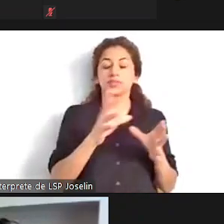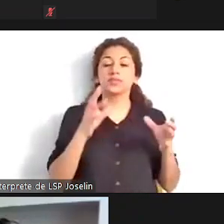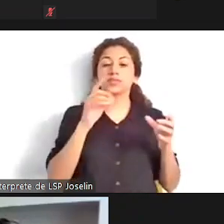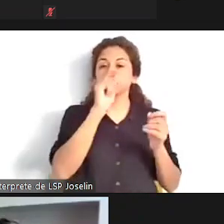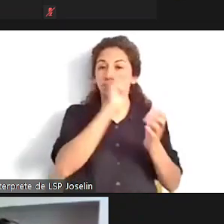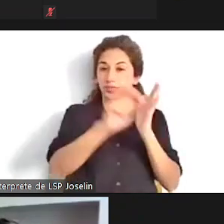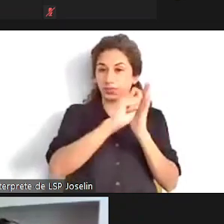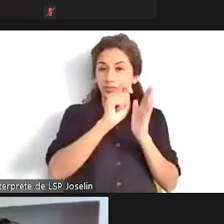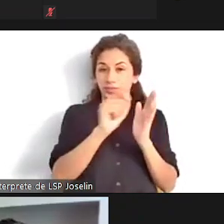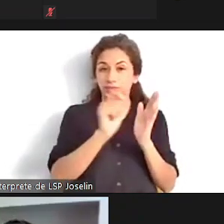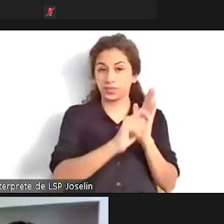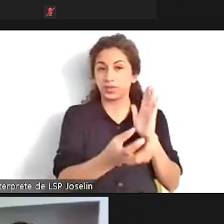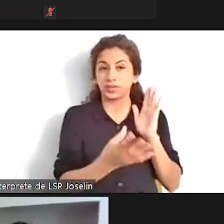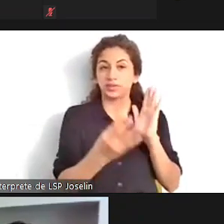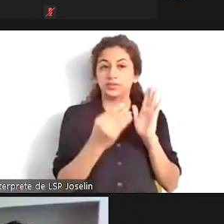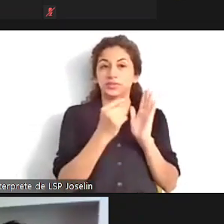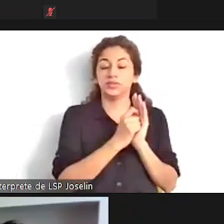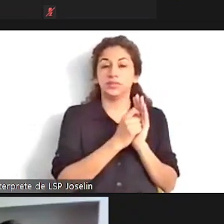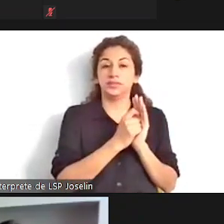part of the